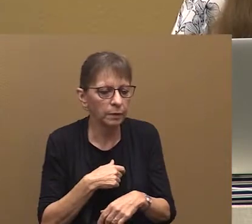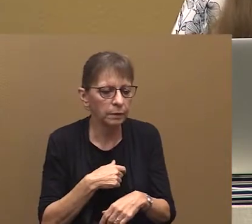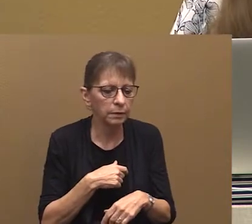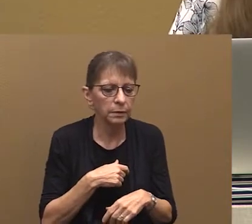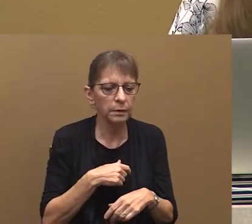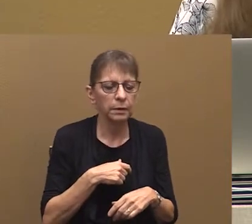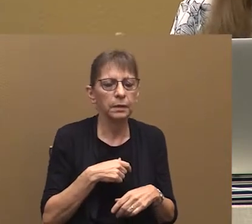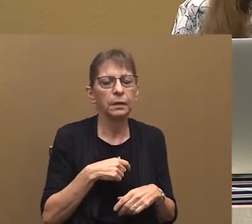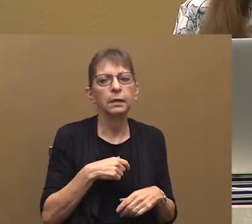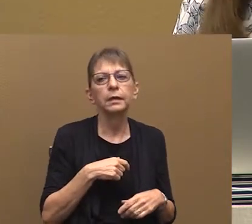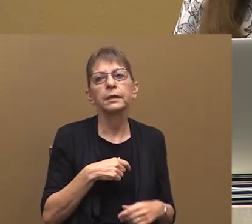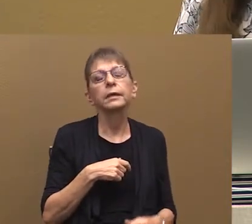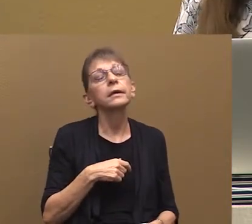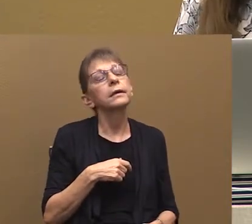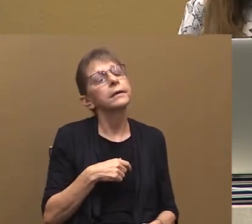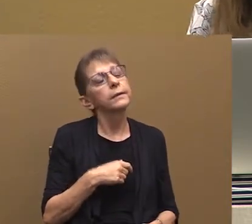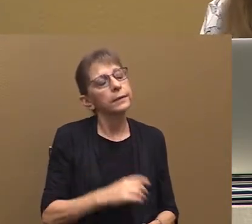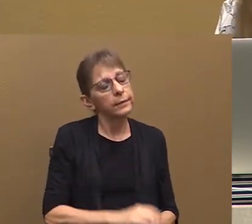come over.